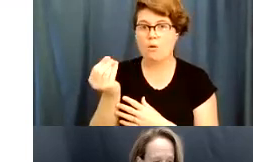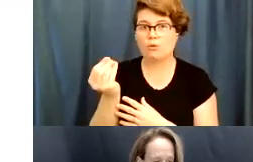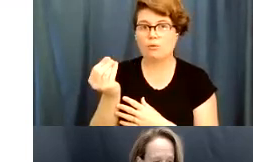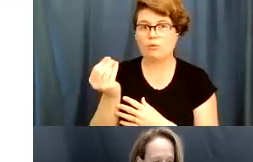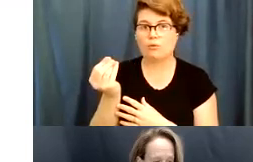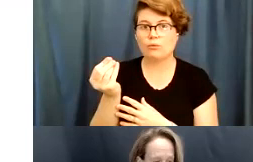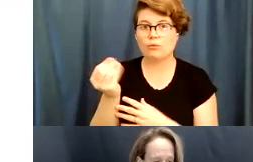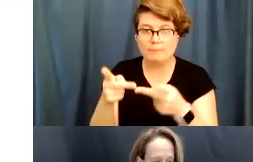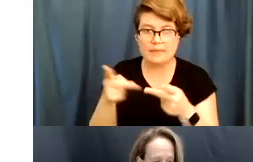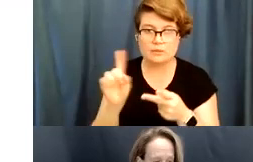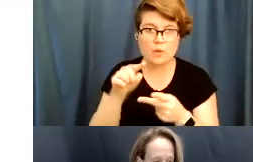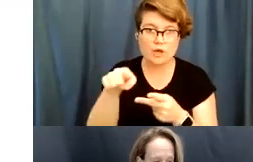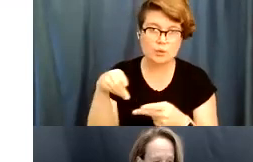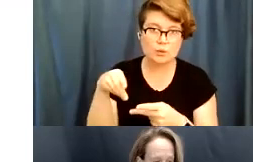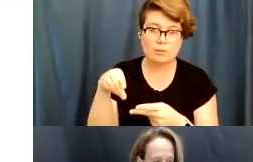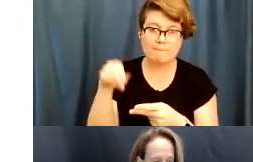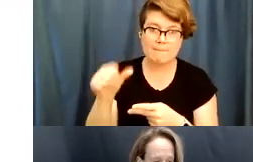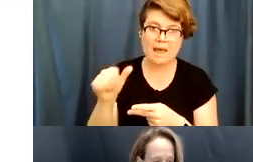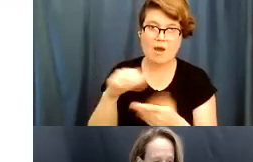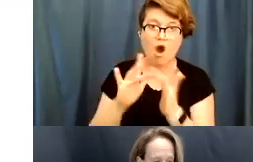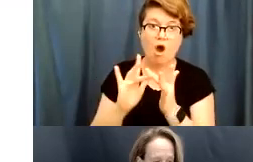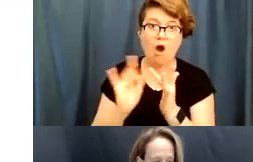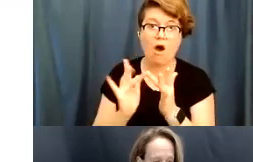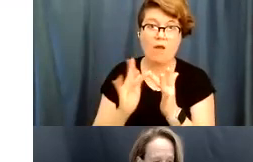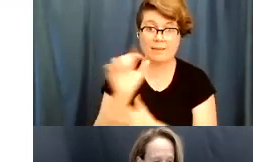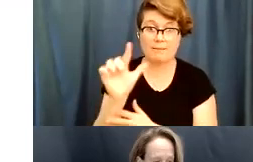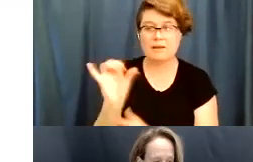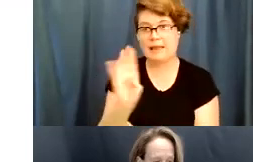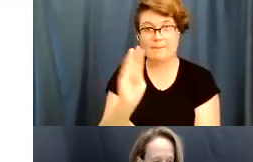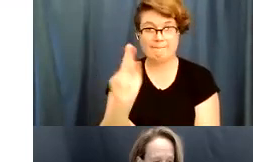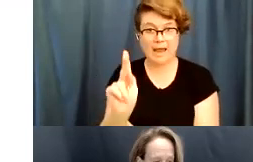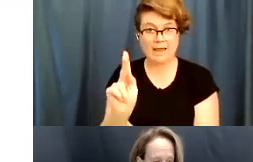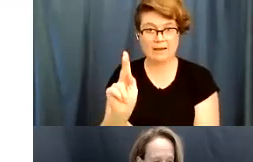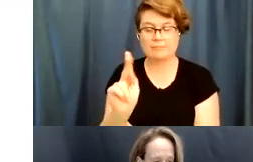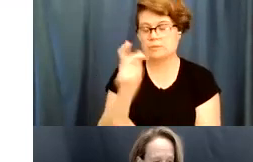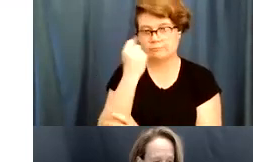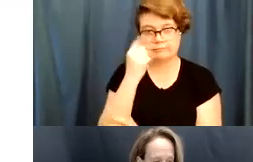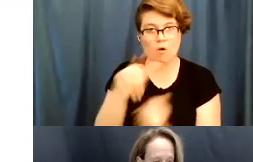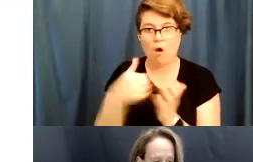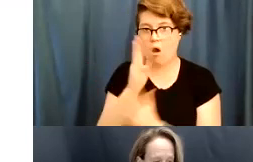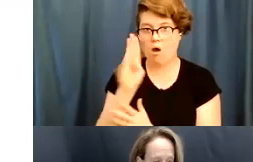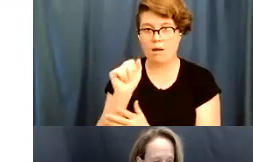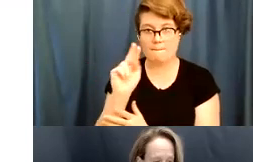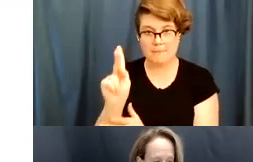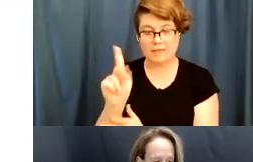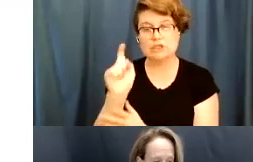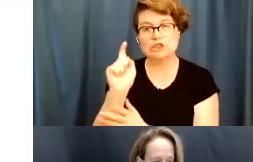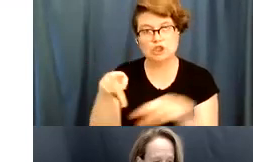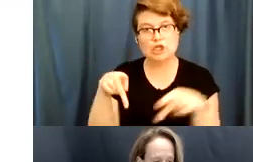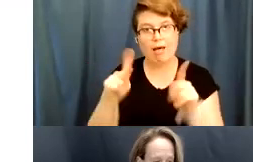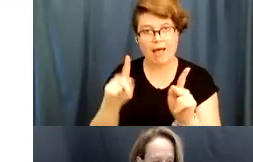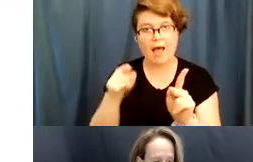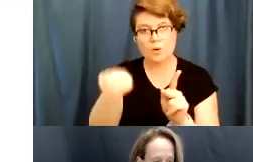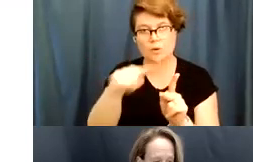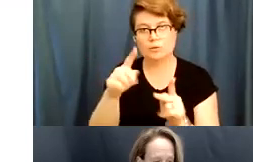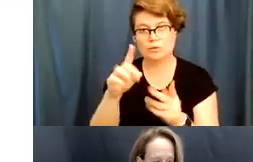you are paying online bills and your banks. All banking institutions should allow you